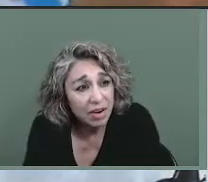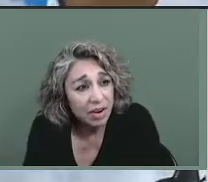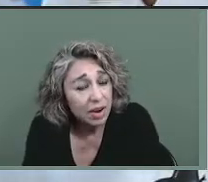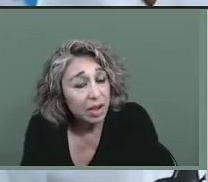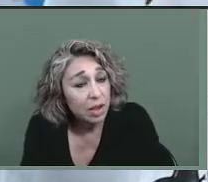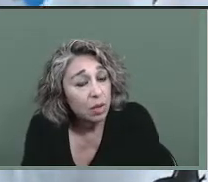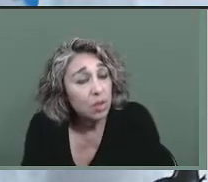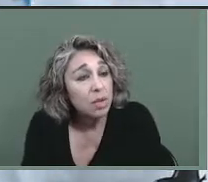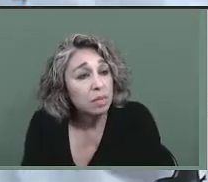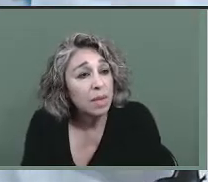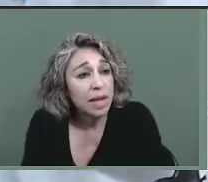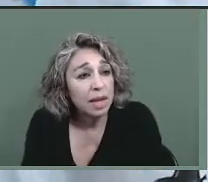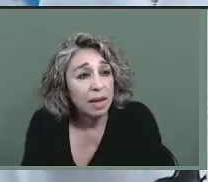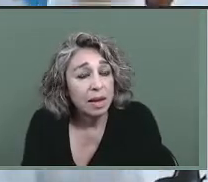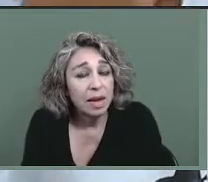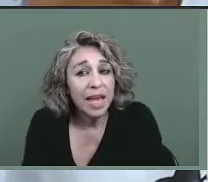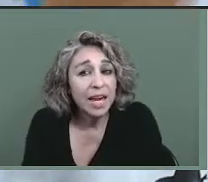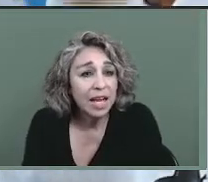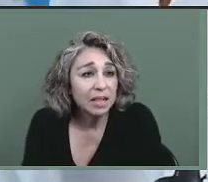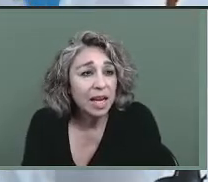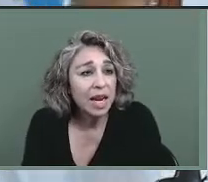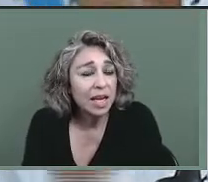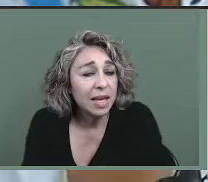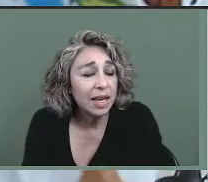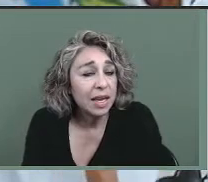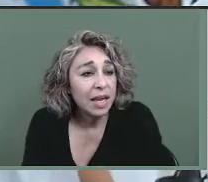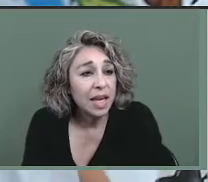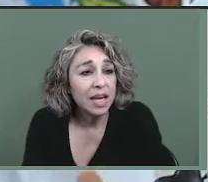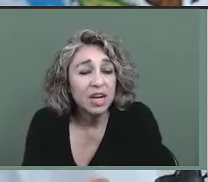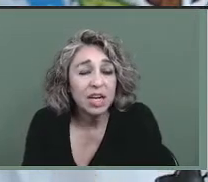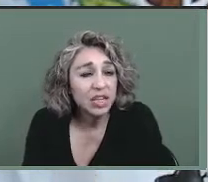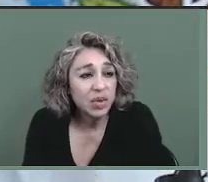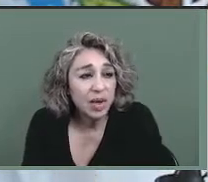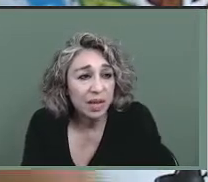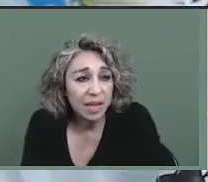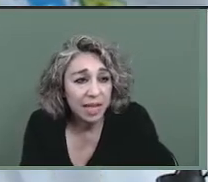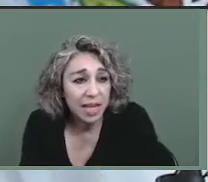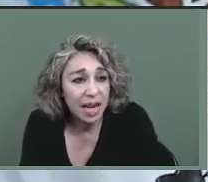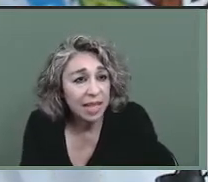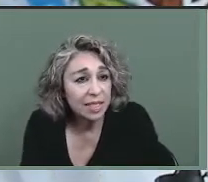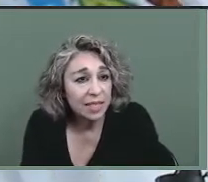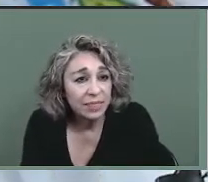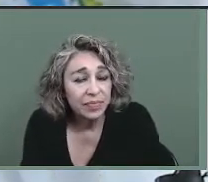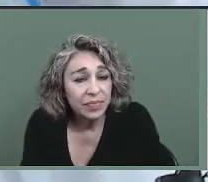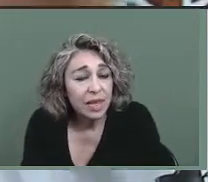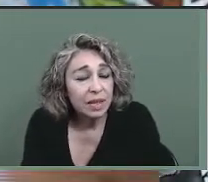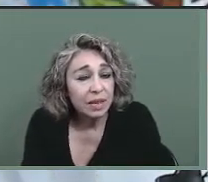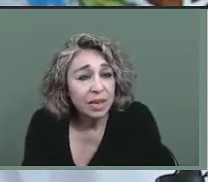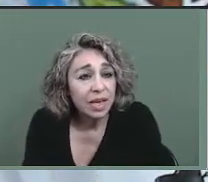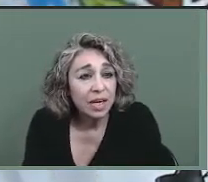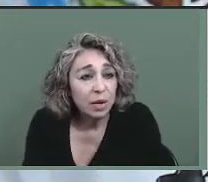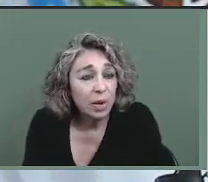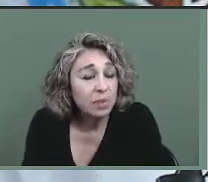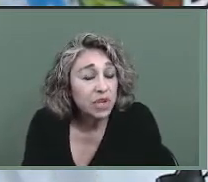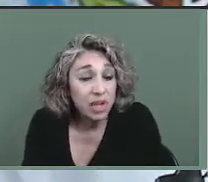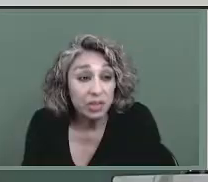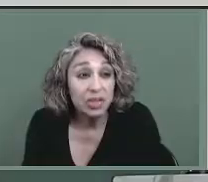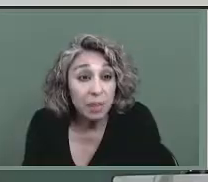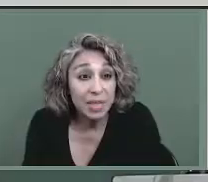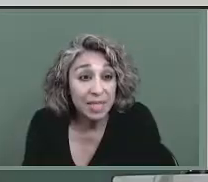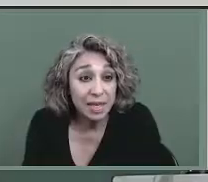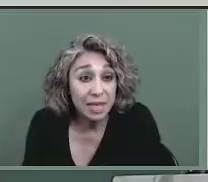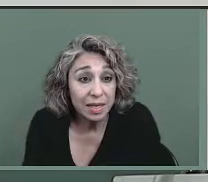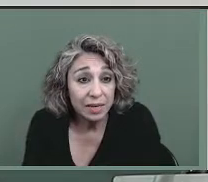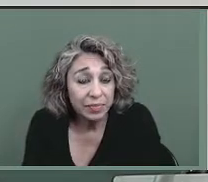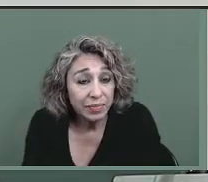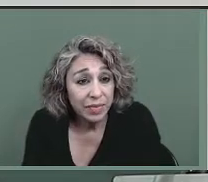here, with my head held high and looking at you in the eyes, that corruption on the top